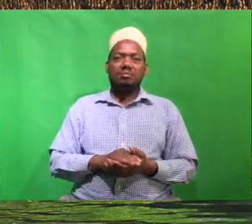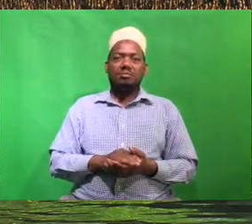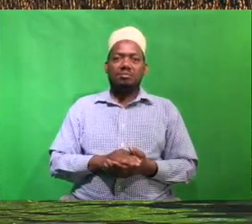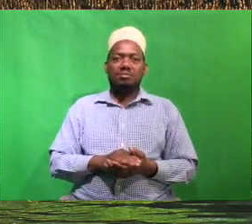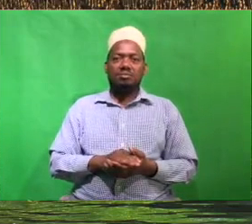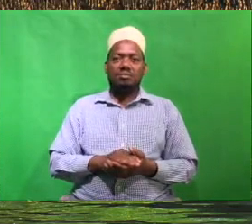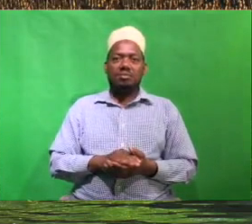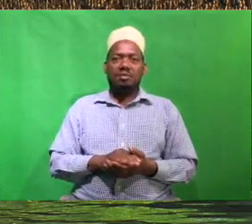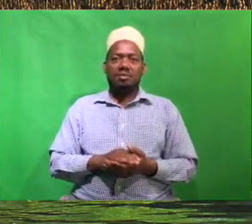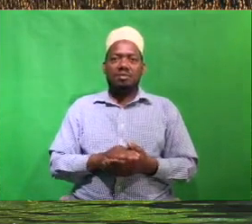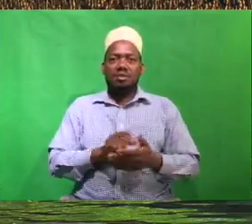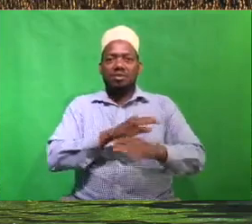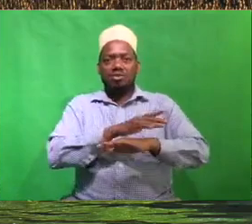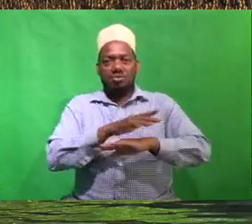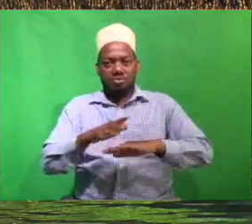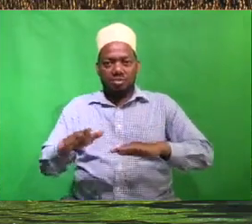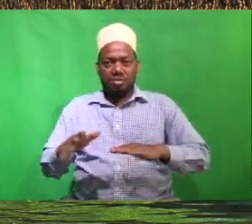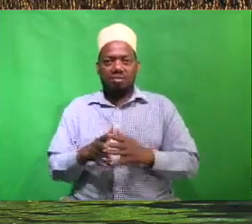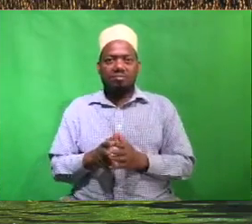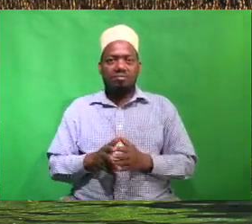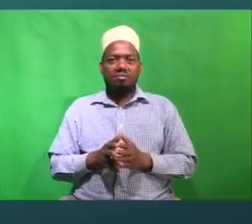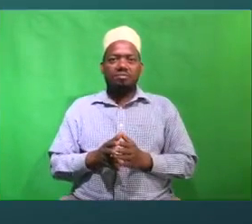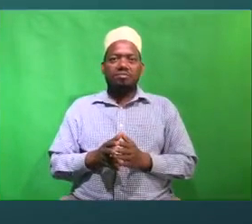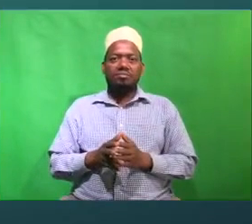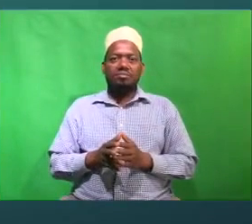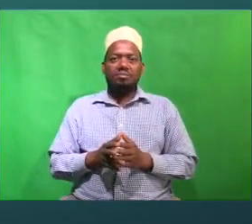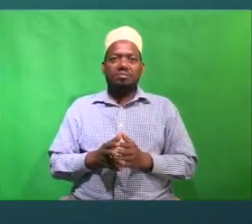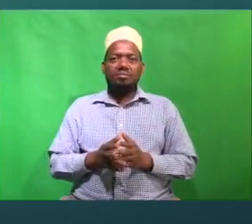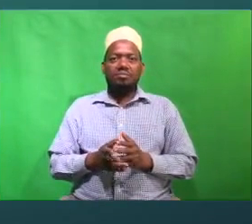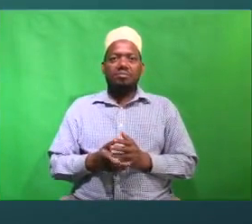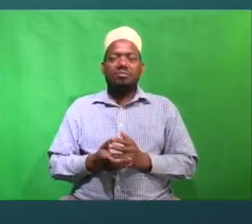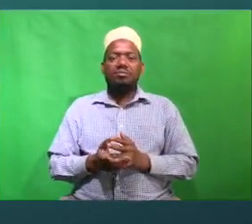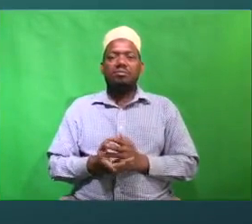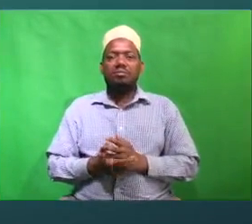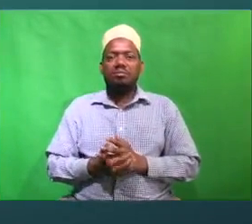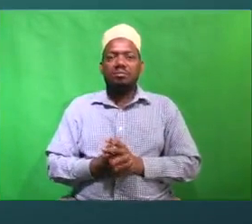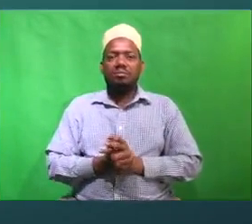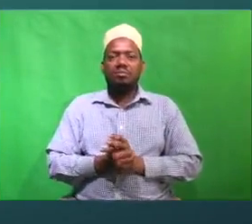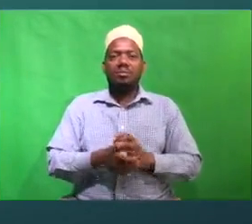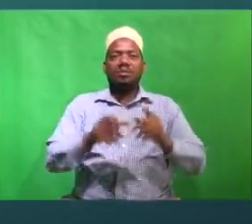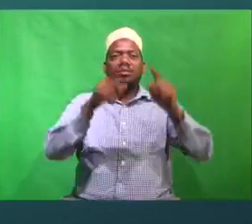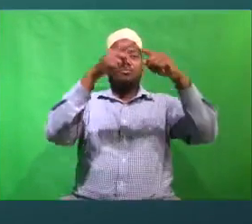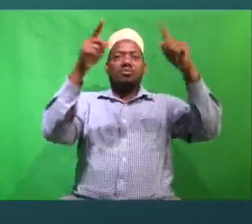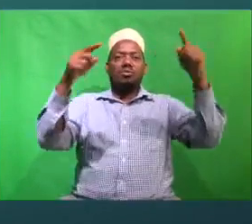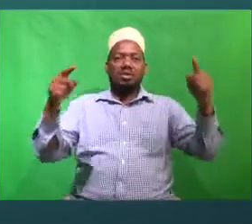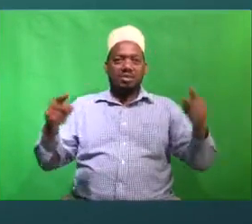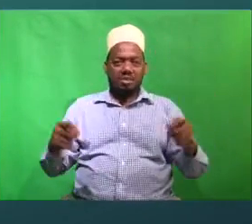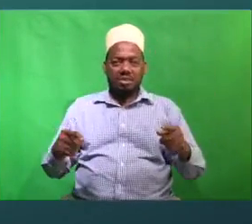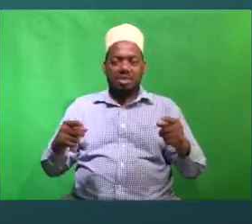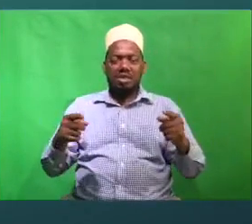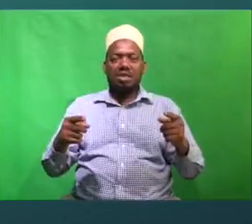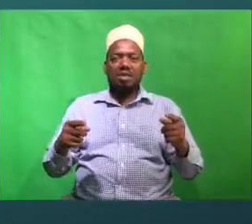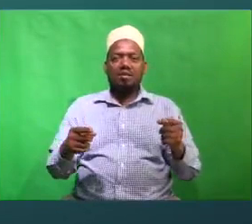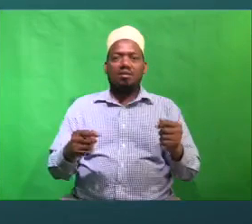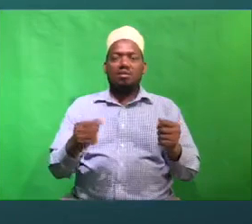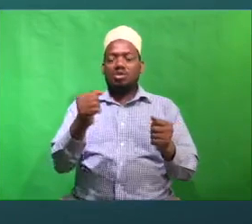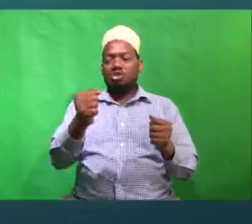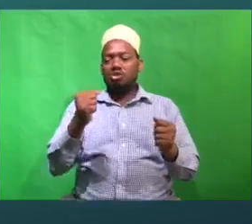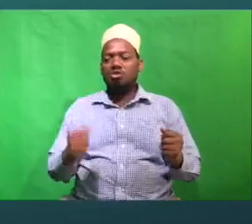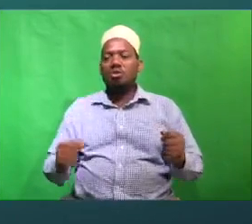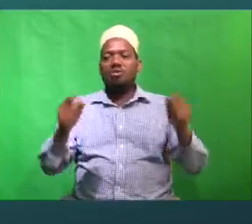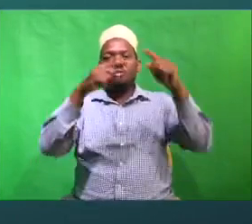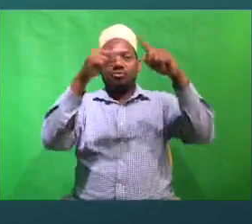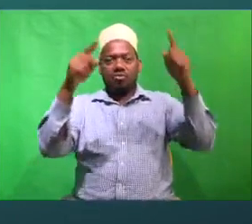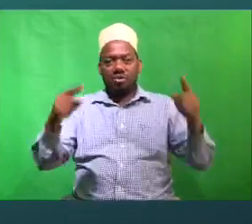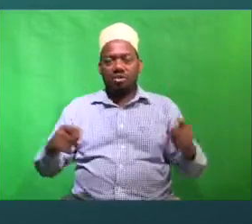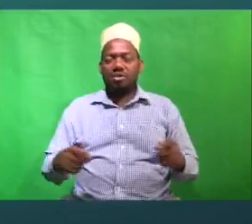the ocean is border ocean, so mangrove can be grow. So we have a strong forest along the coastal area.